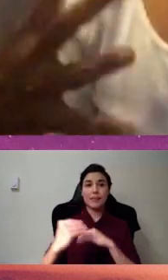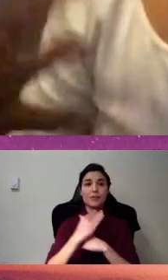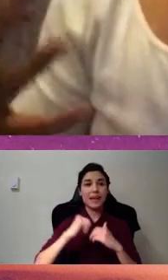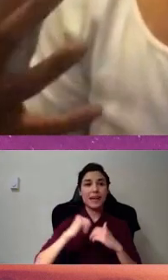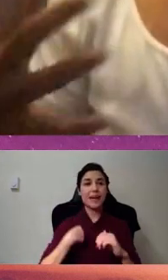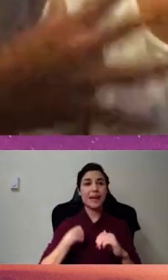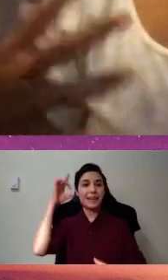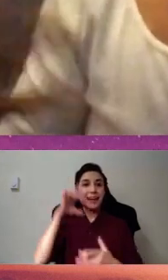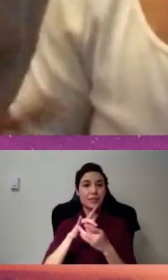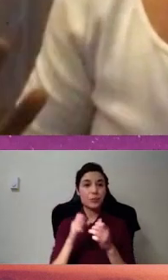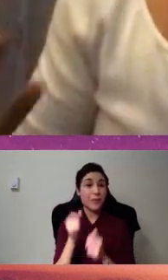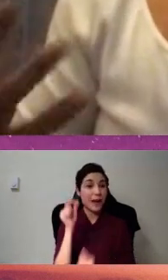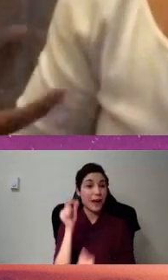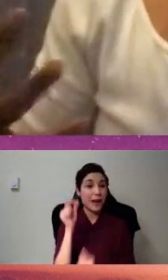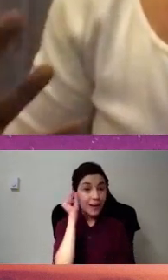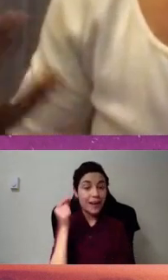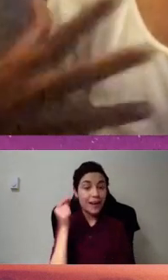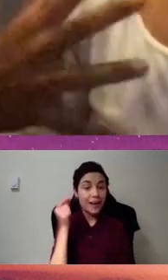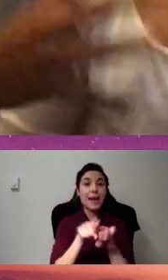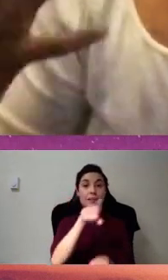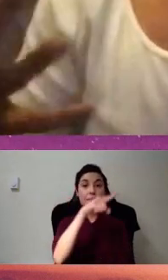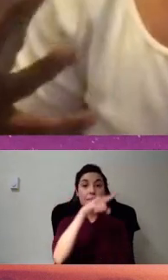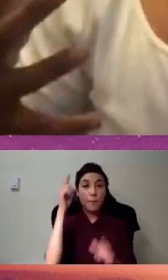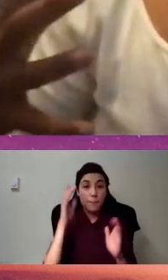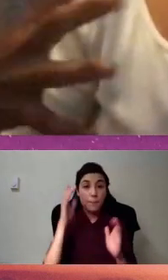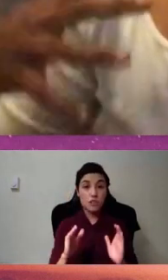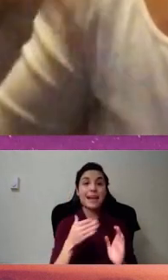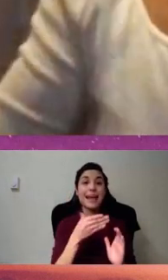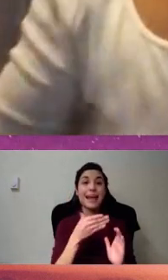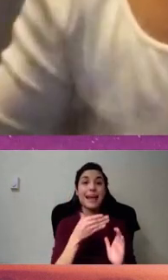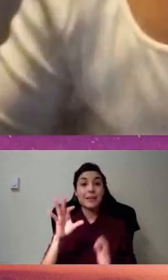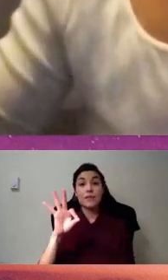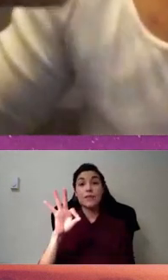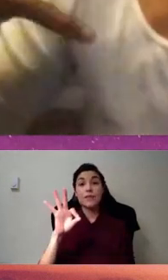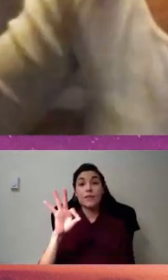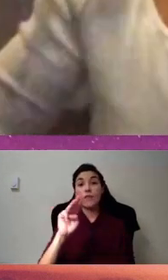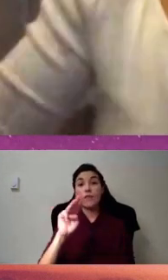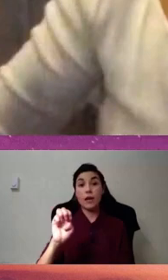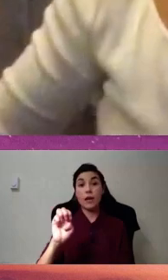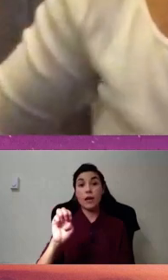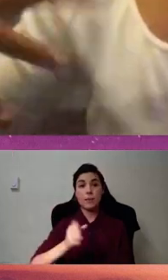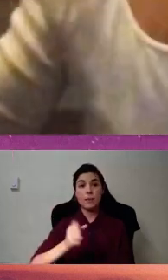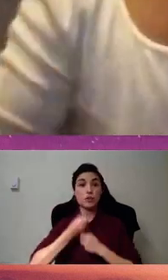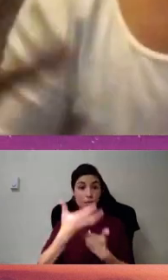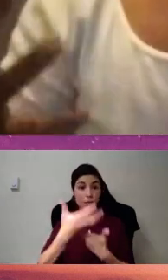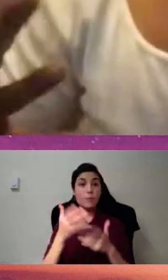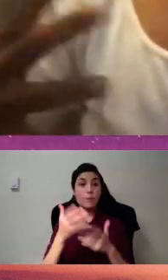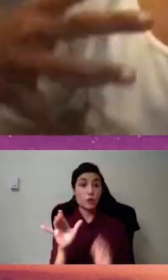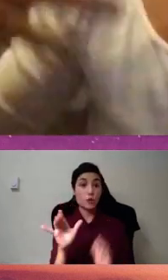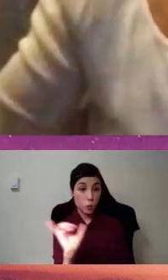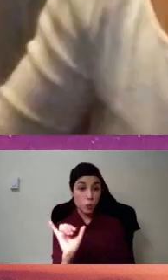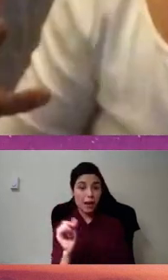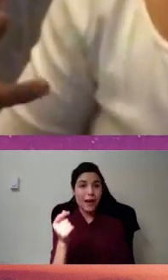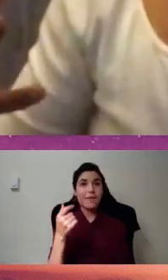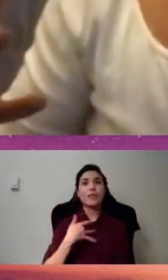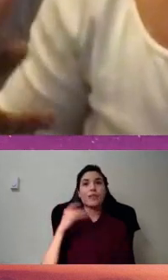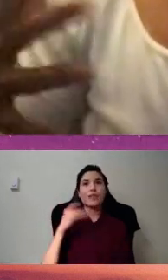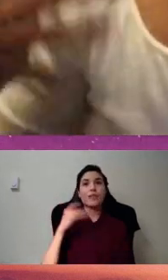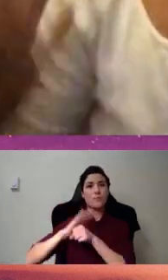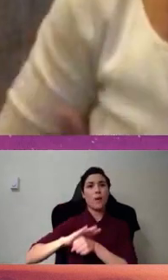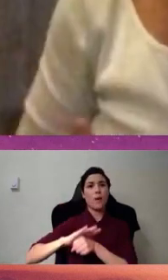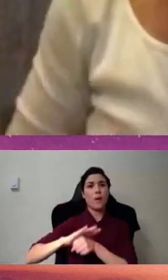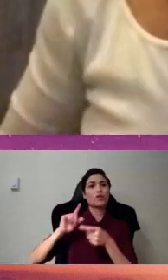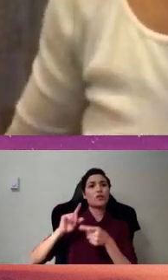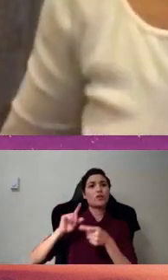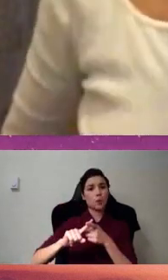trying to keep up, and I feel like as a femme presenting person too, like there's always this pressure to like always keep up with like my appearance and the clothes I wear and all